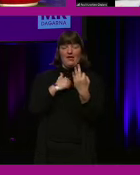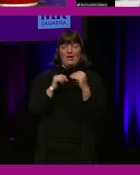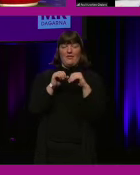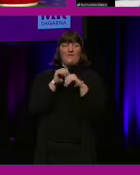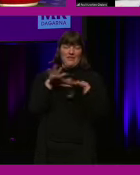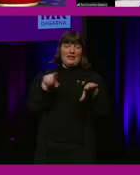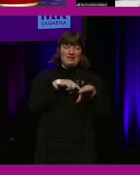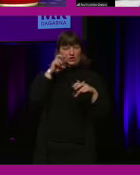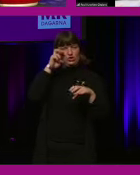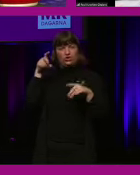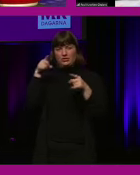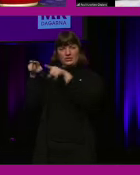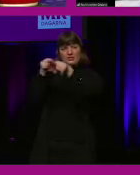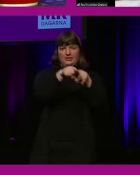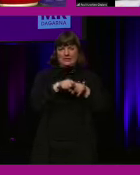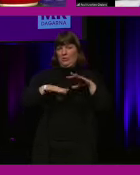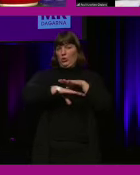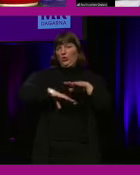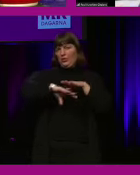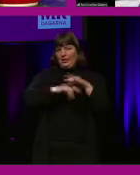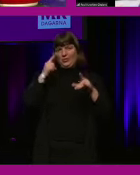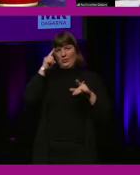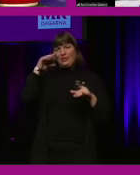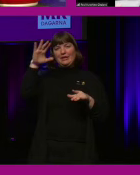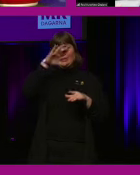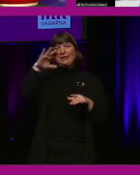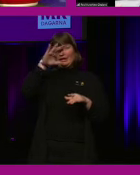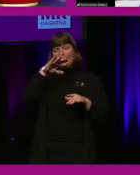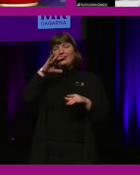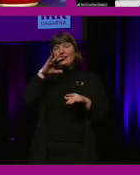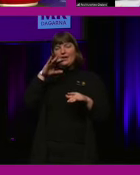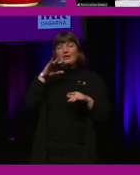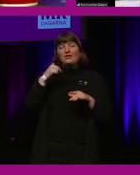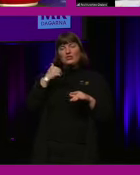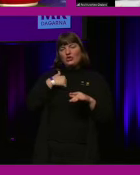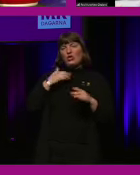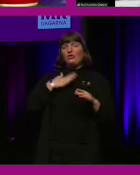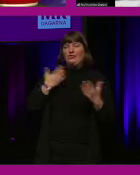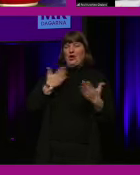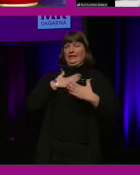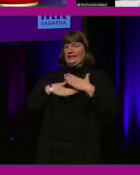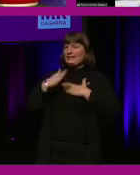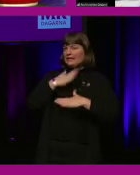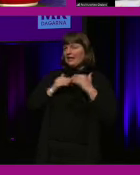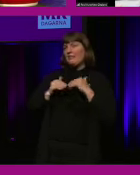agree on the mechanics and theory of that. But so I think the interesting issues would